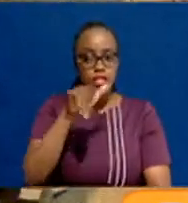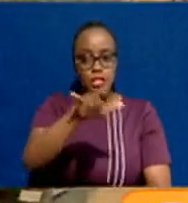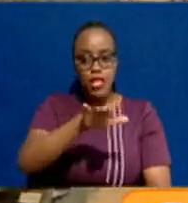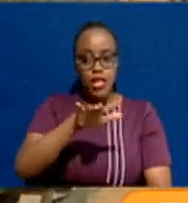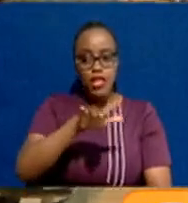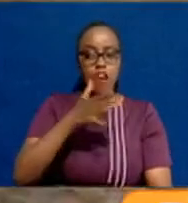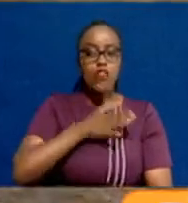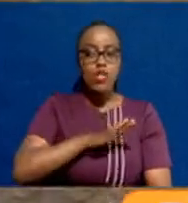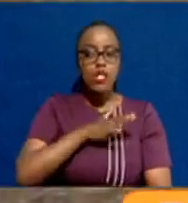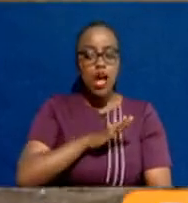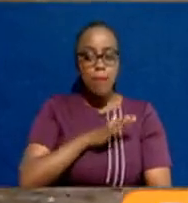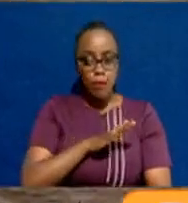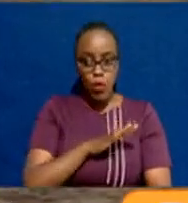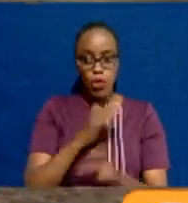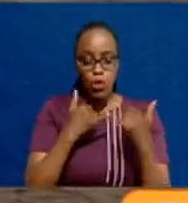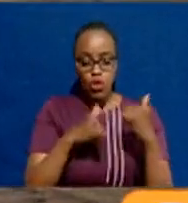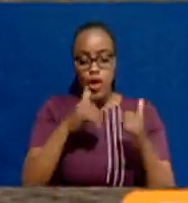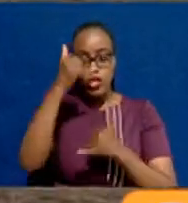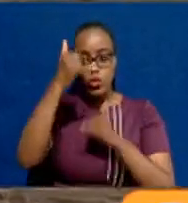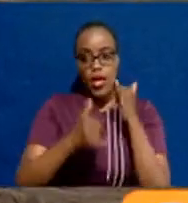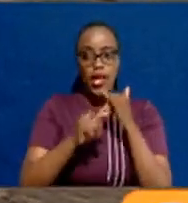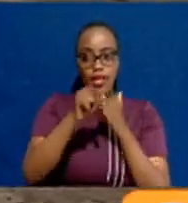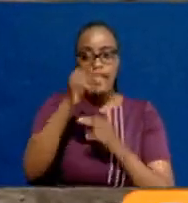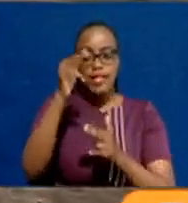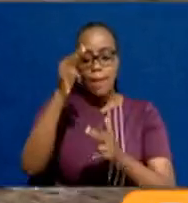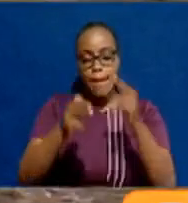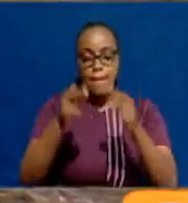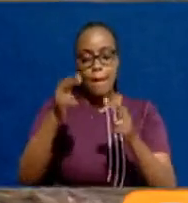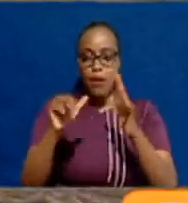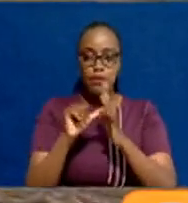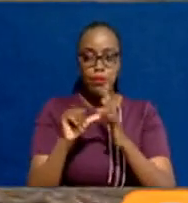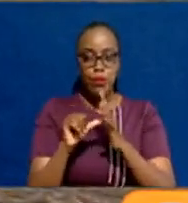different areas of Samburu in the quest to end the banditry menace.